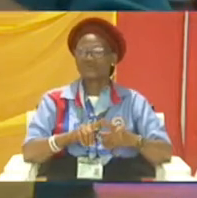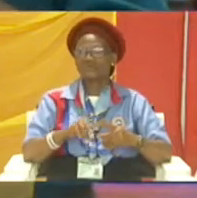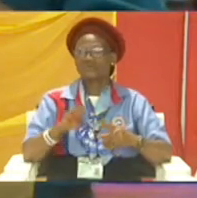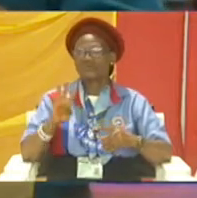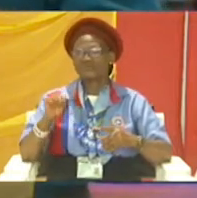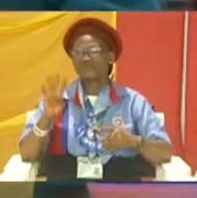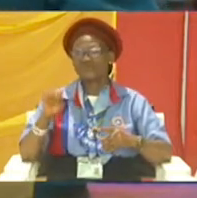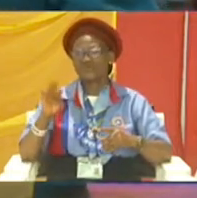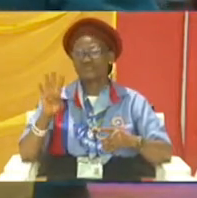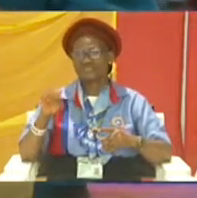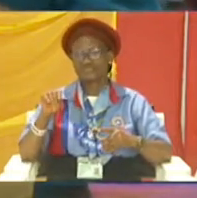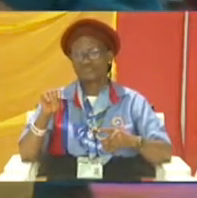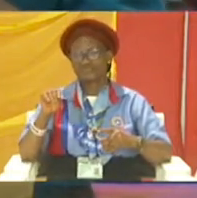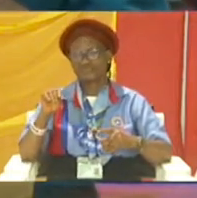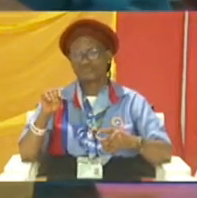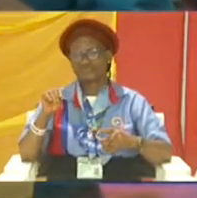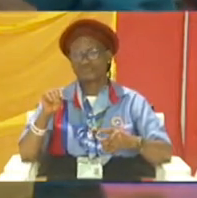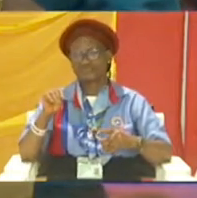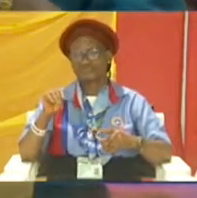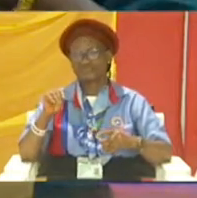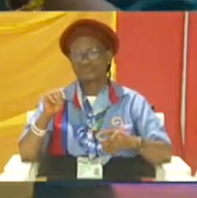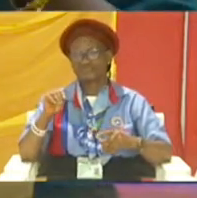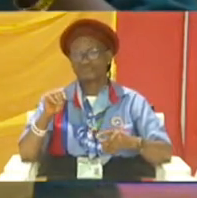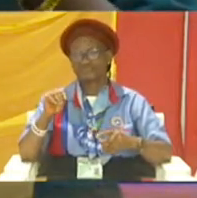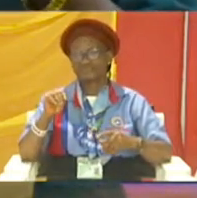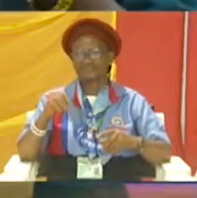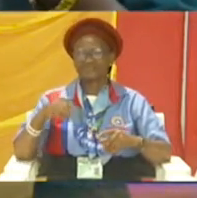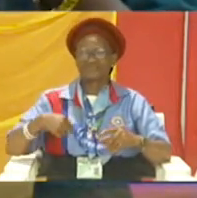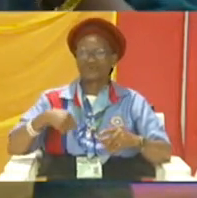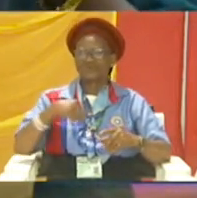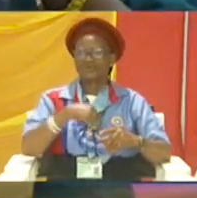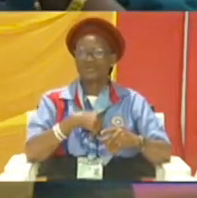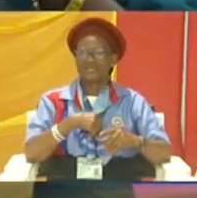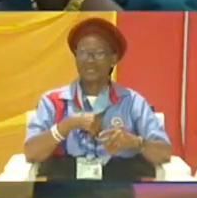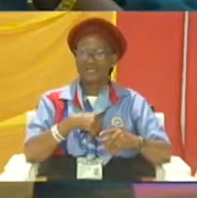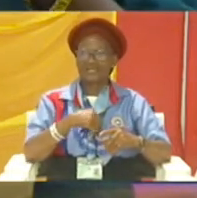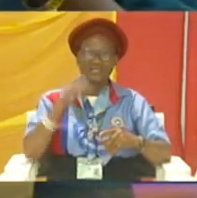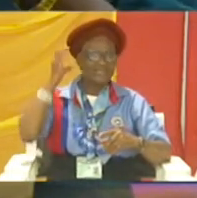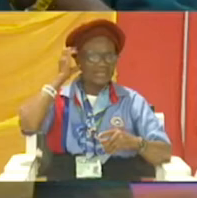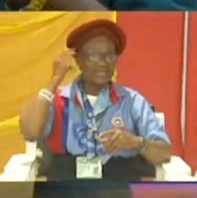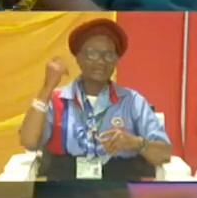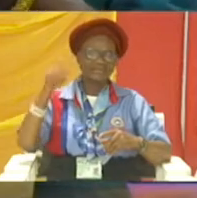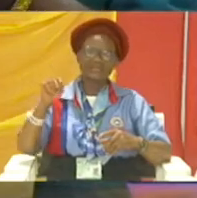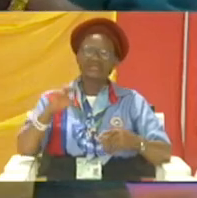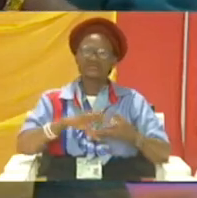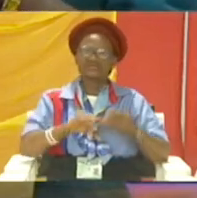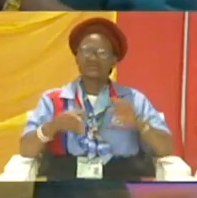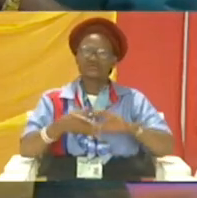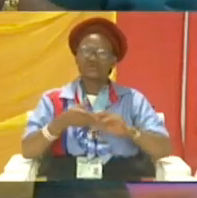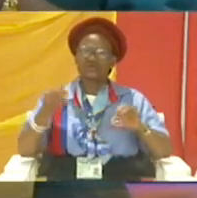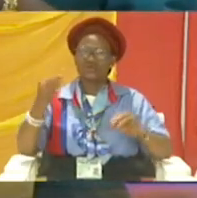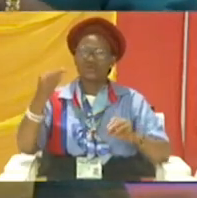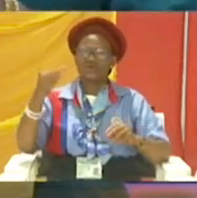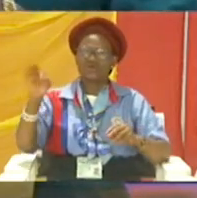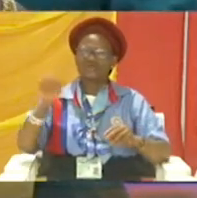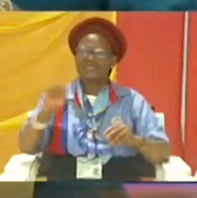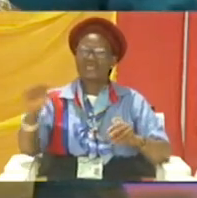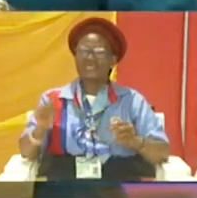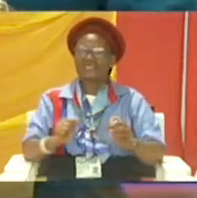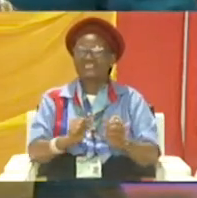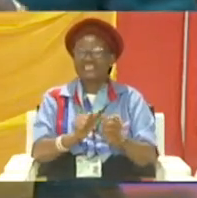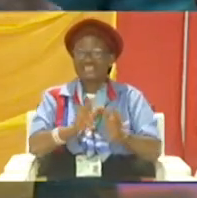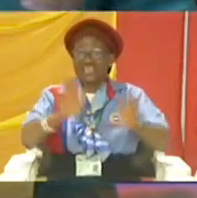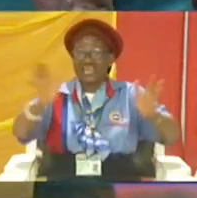verse 1 to 14, we heard the story of a general